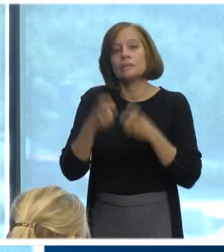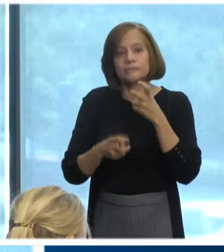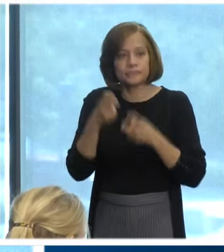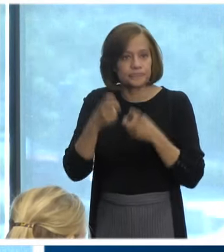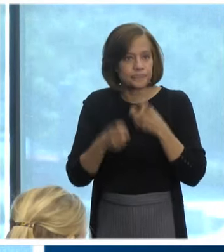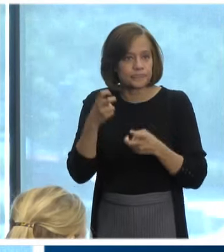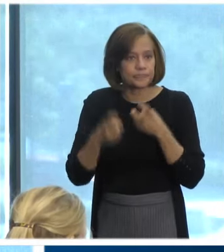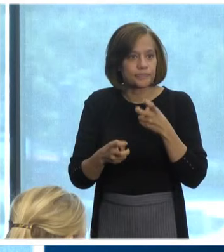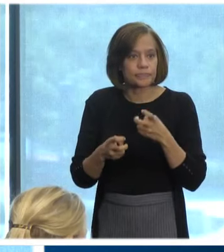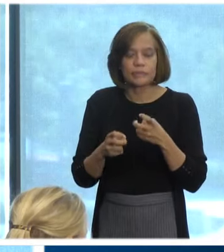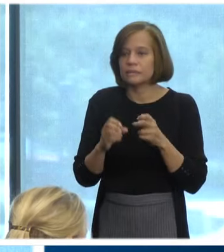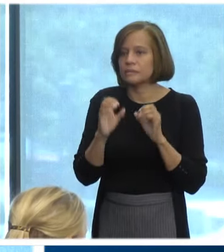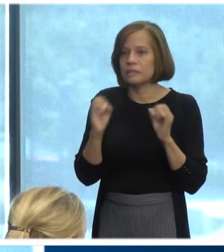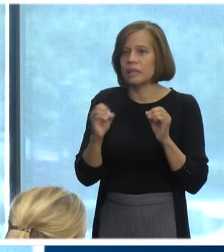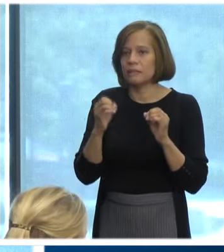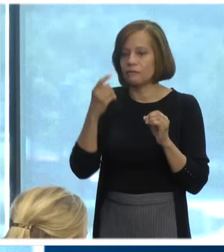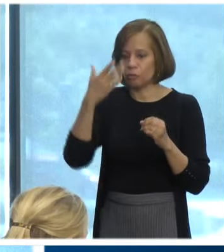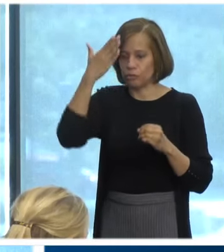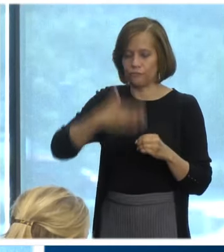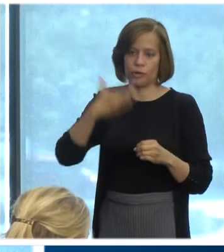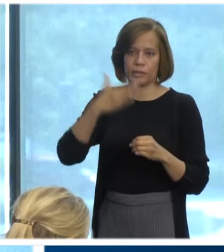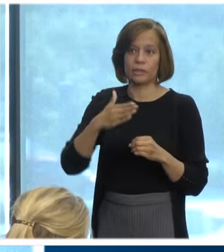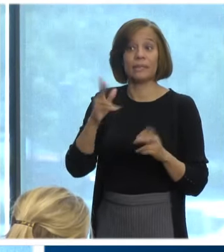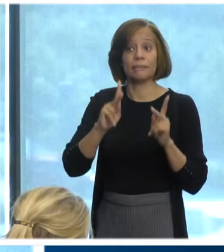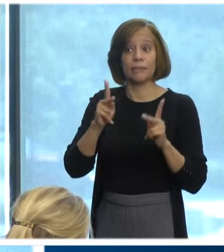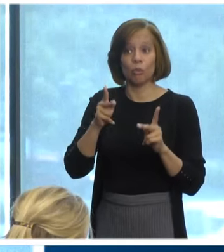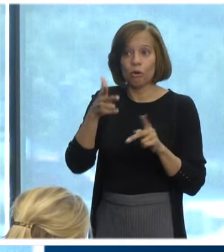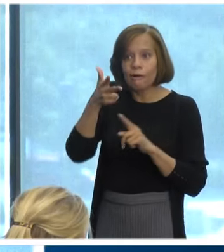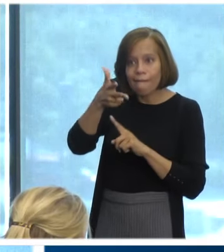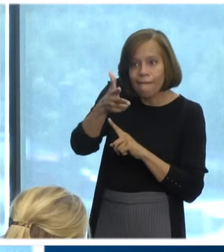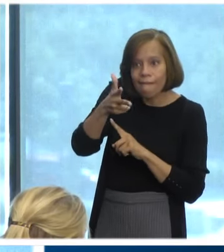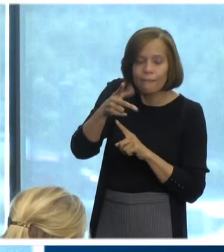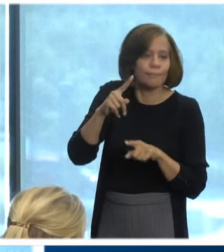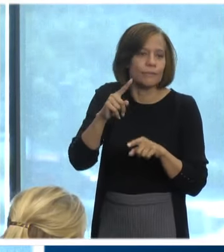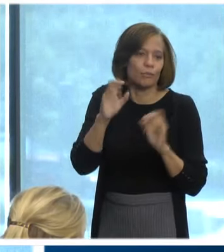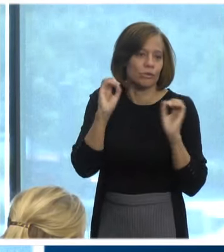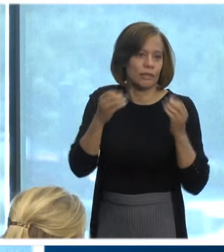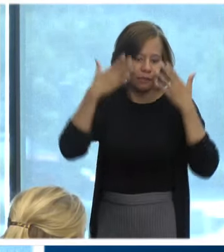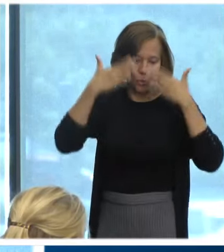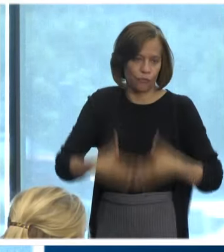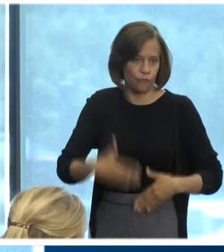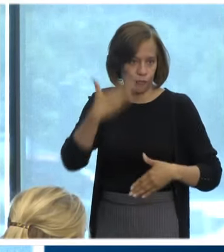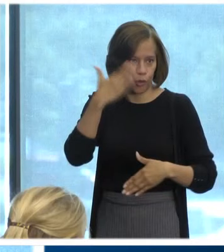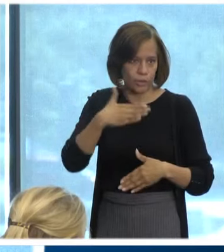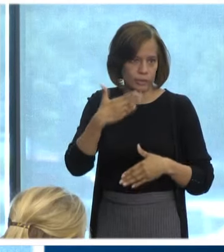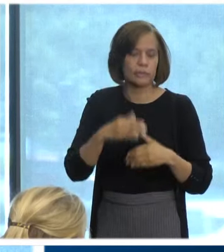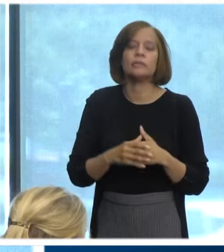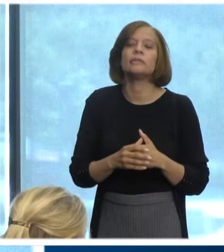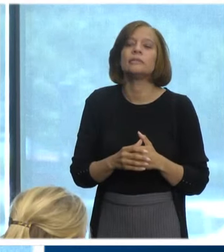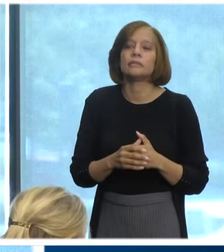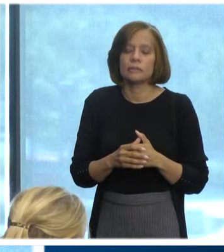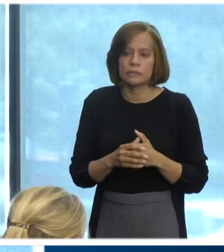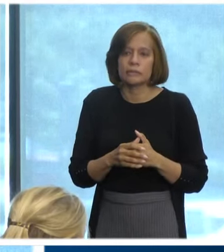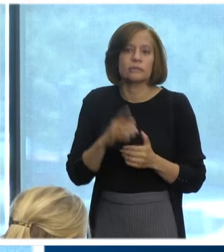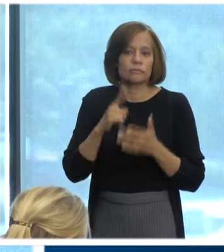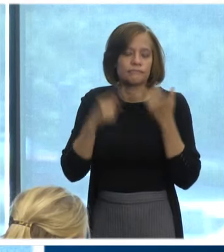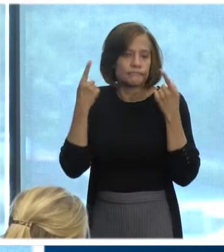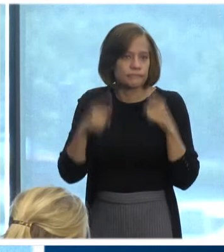nothing forward-facing where people were filming to capture that badge number. So what we did during